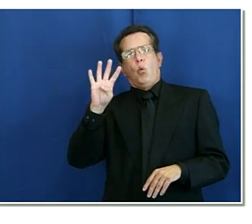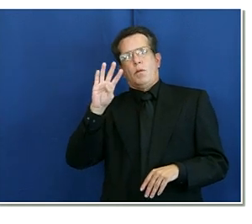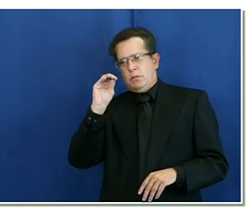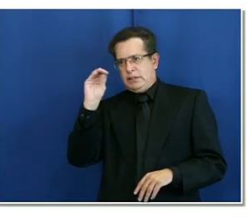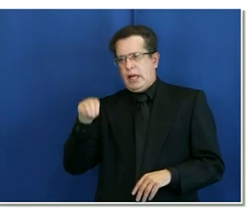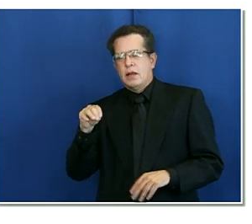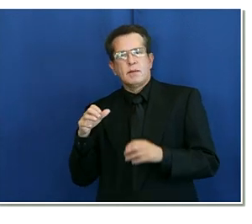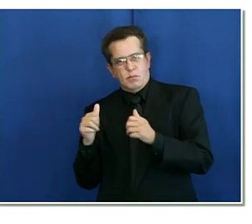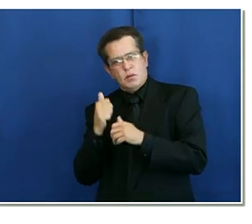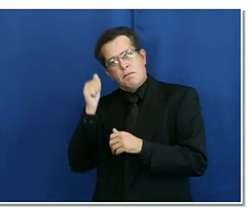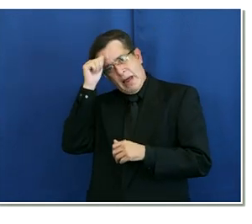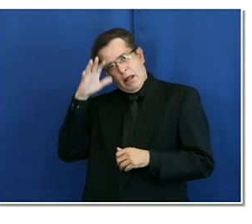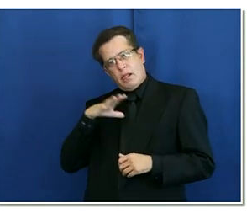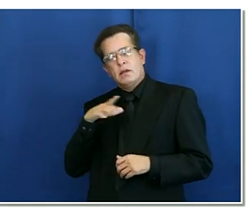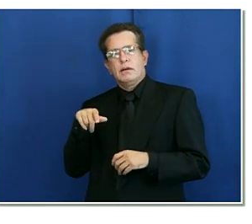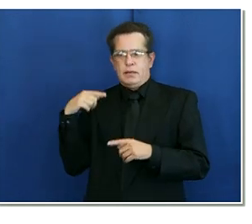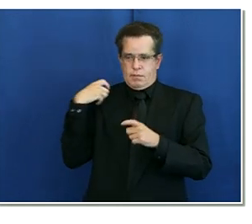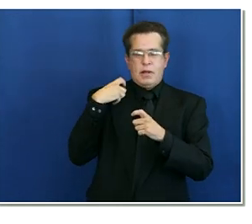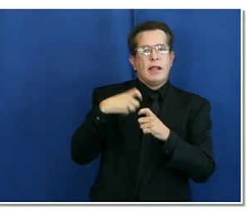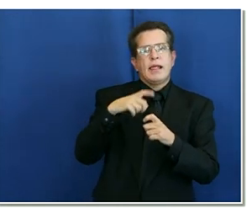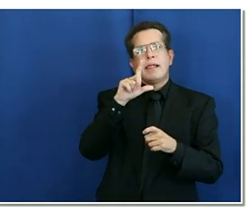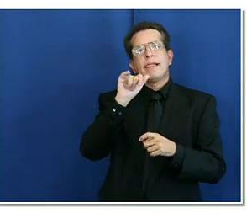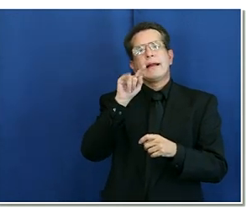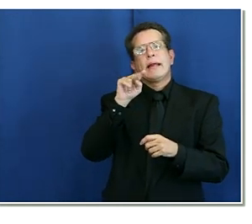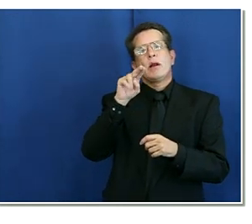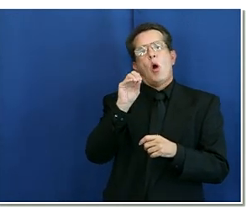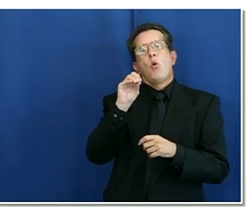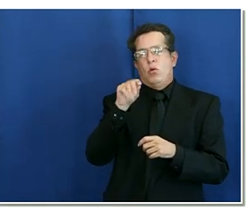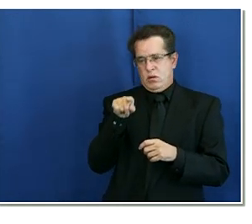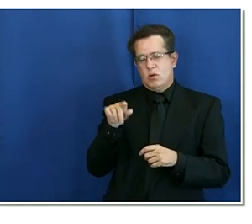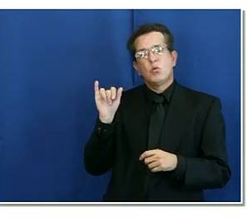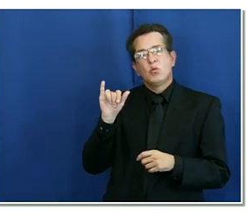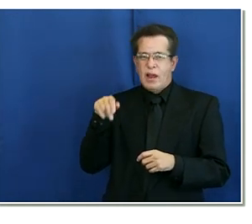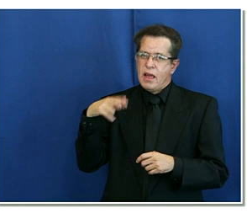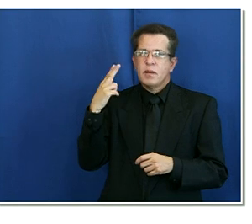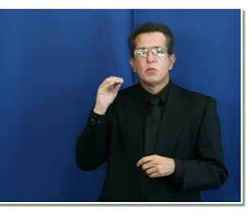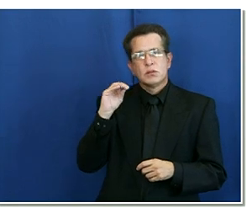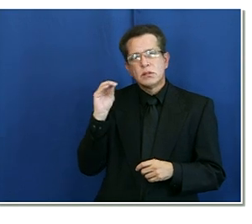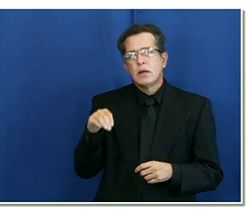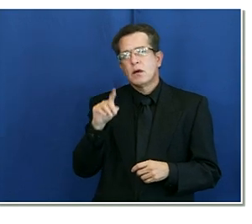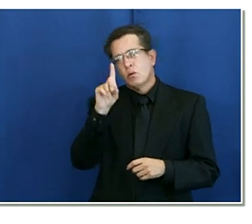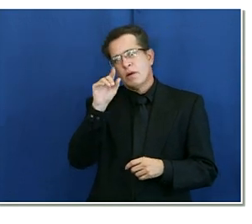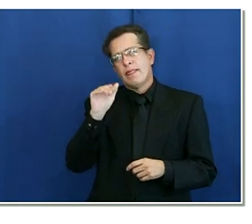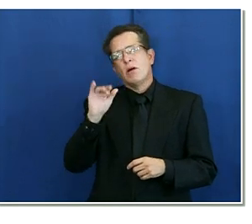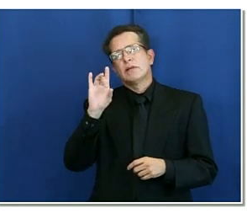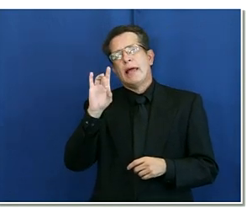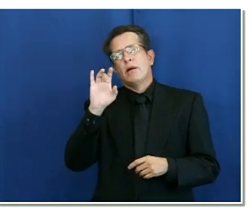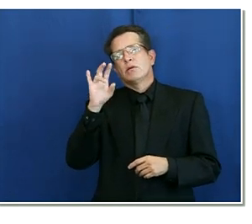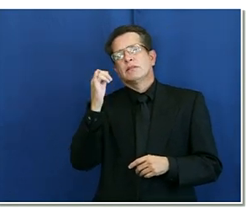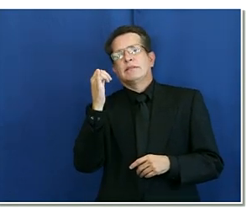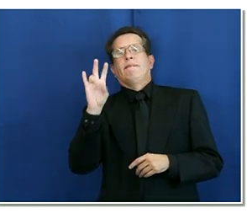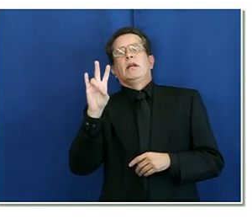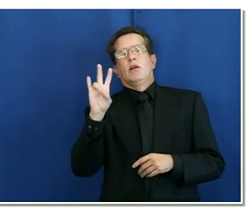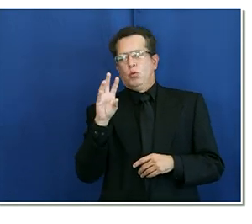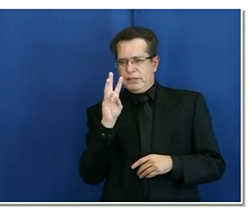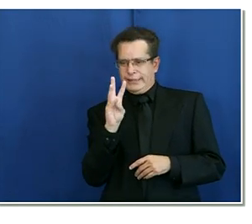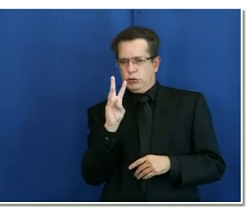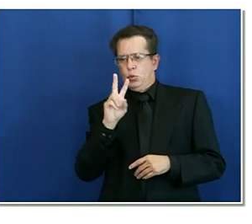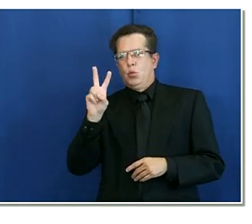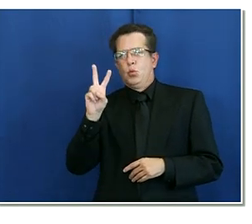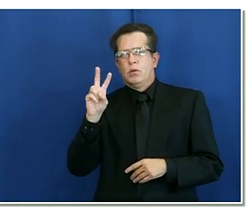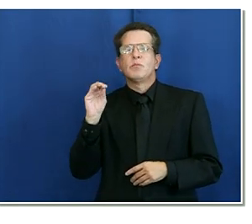54%. Hispanics or Latinos represent the majority of hospitalizations at 1,817 or